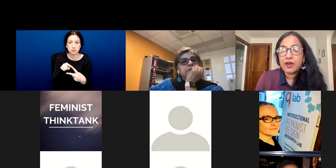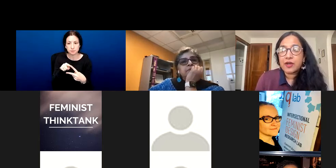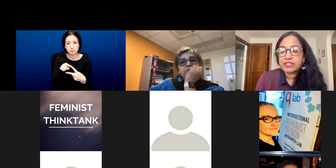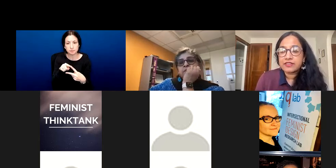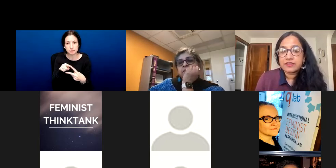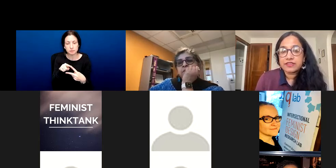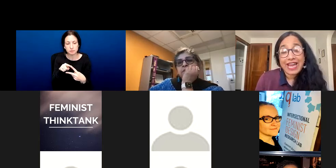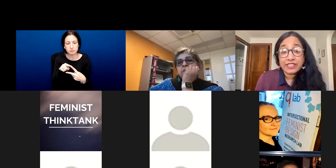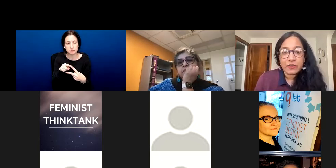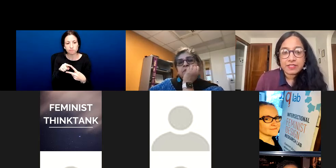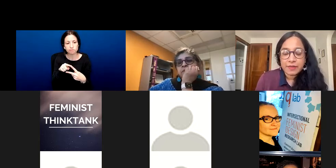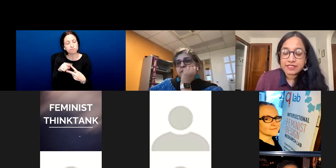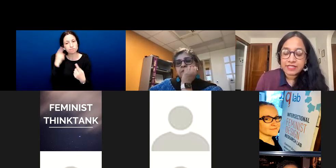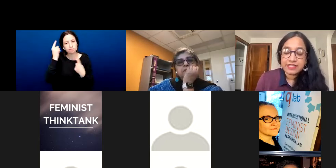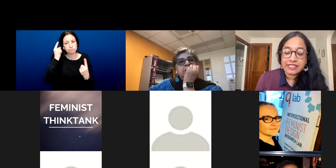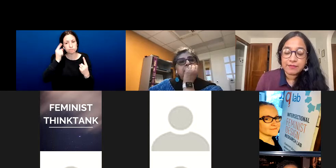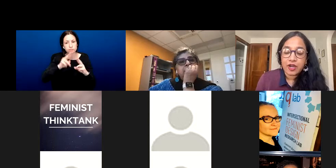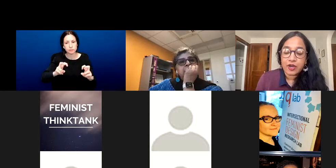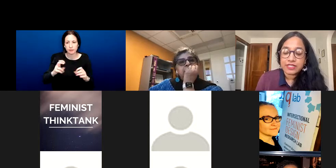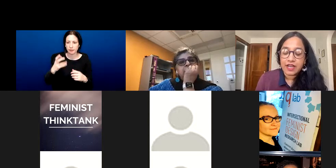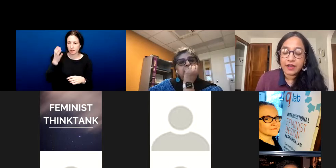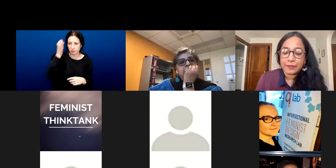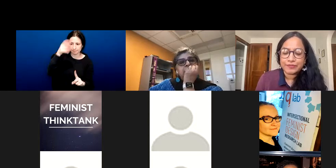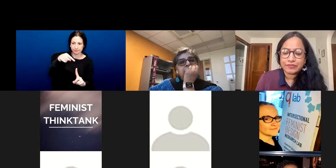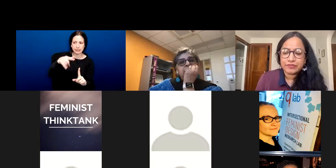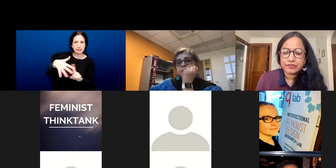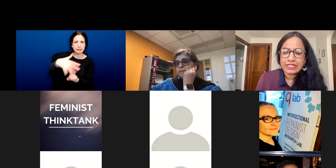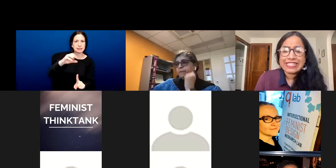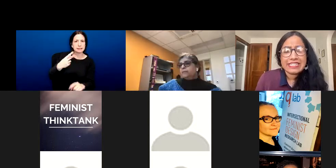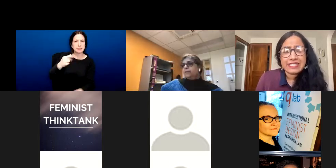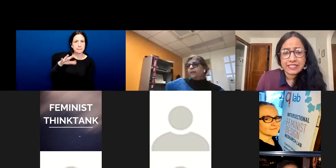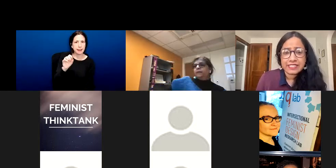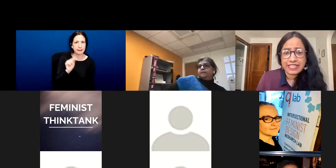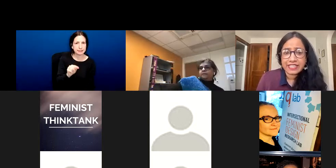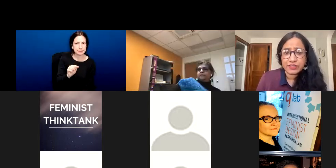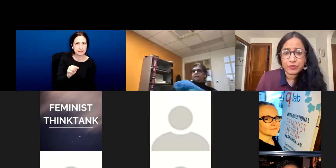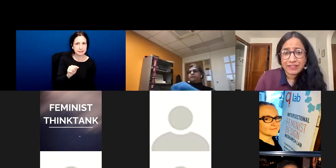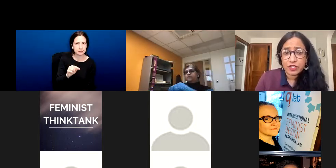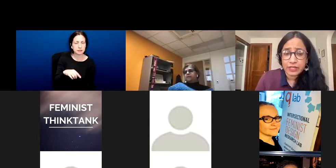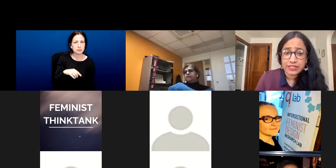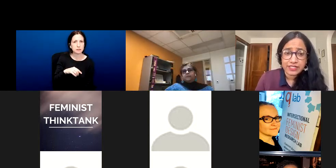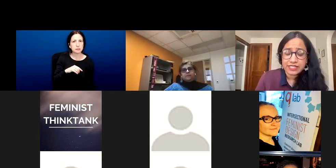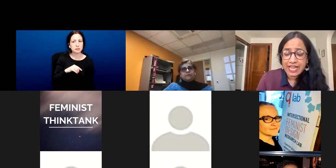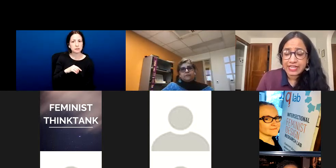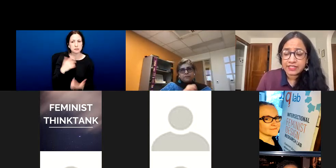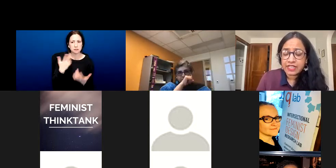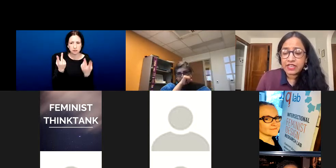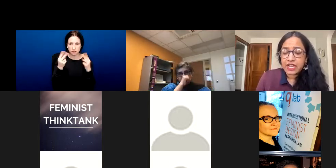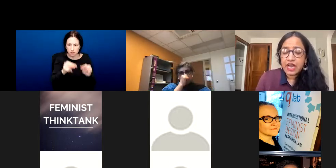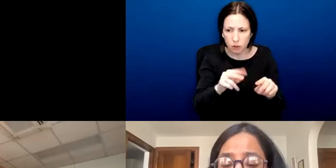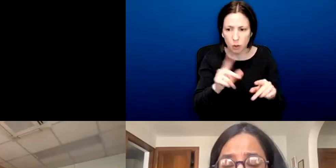thinks about the idea of space. It thinks about taking seriously where we are located